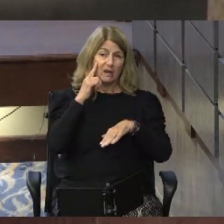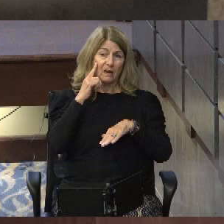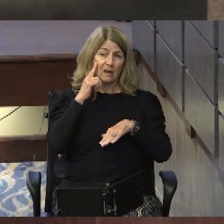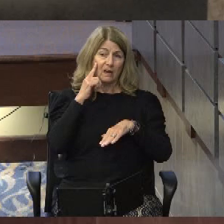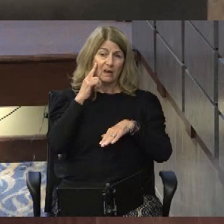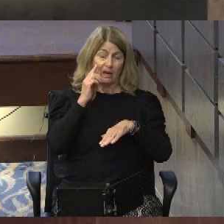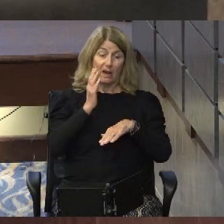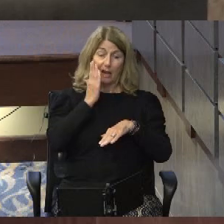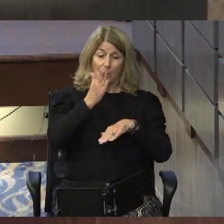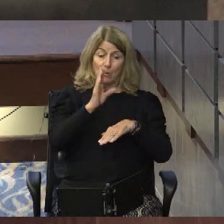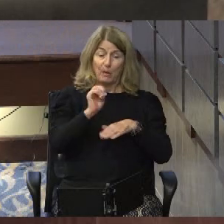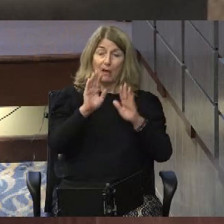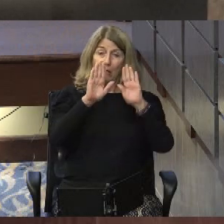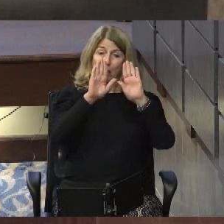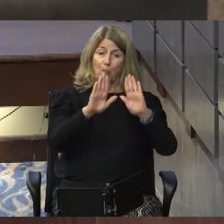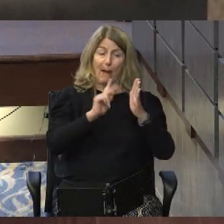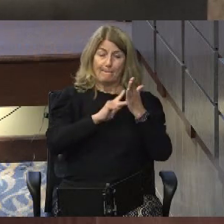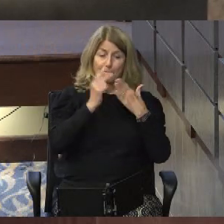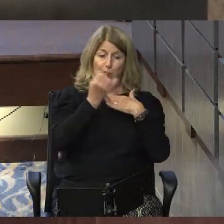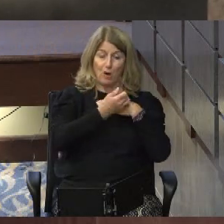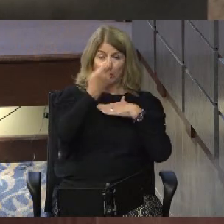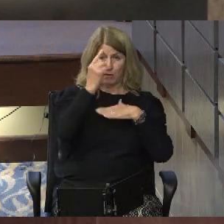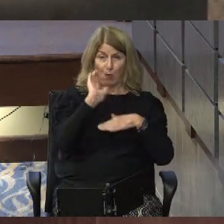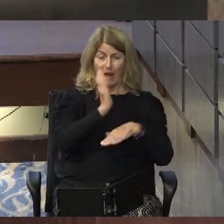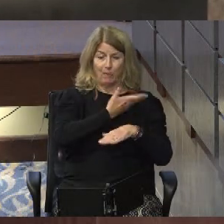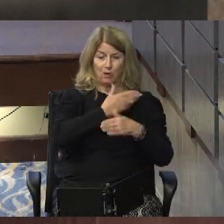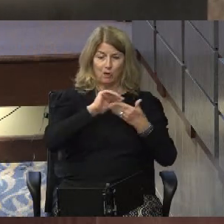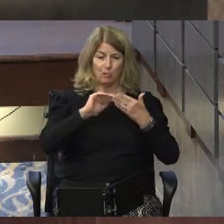it's going to be a great project for our community.